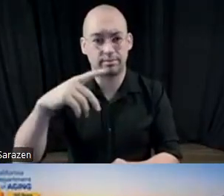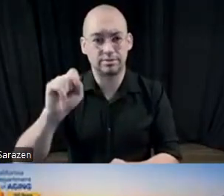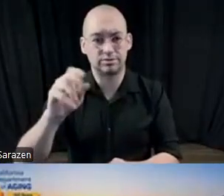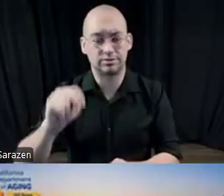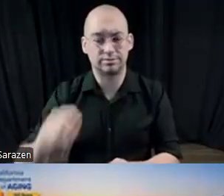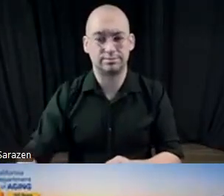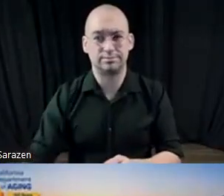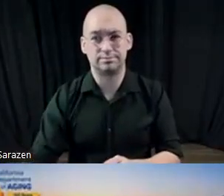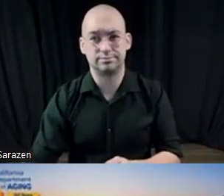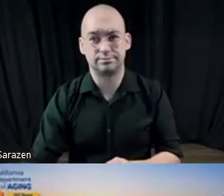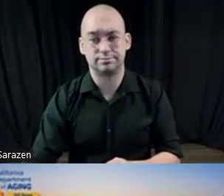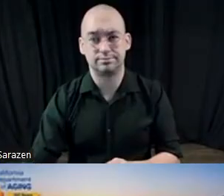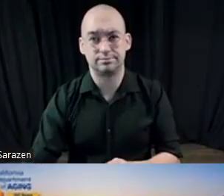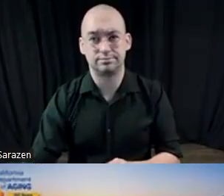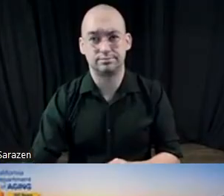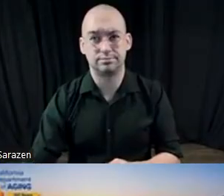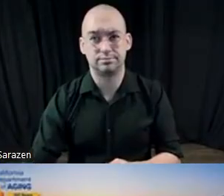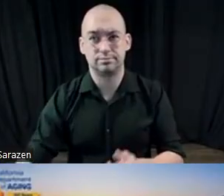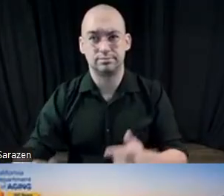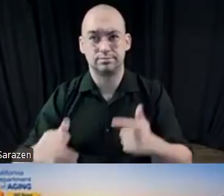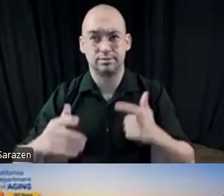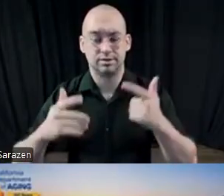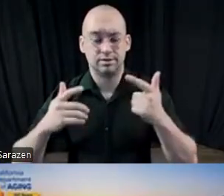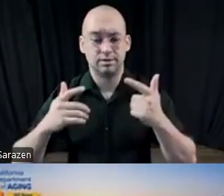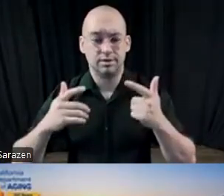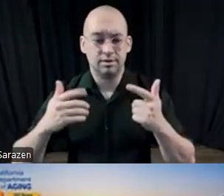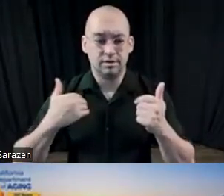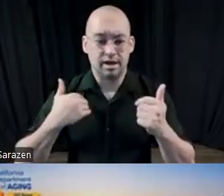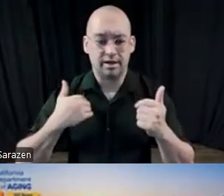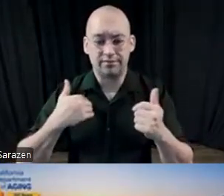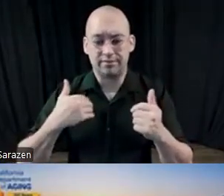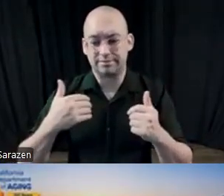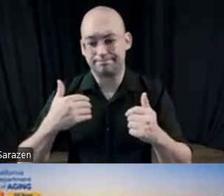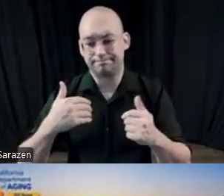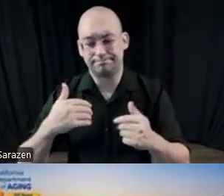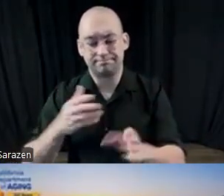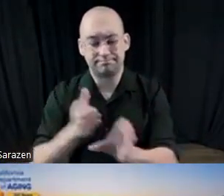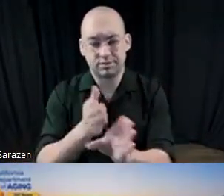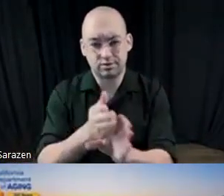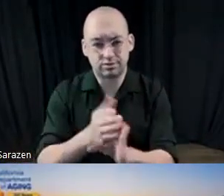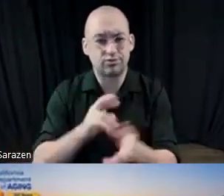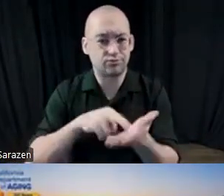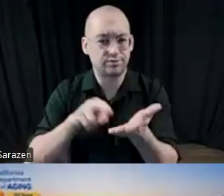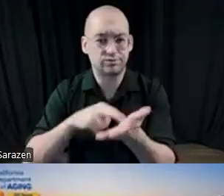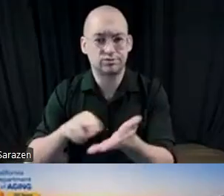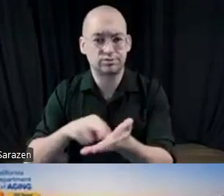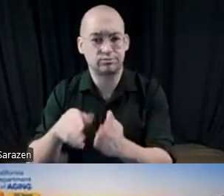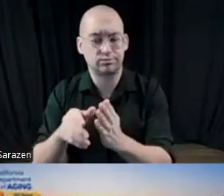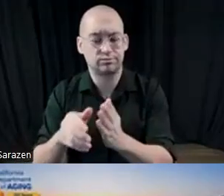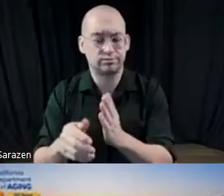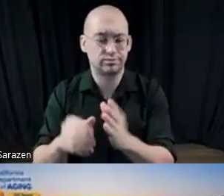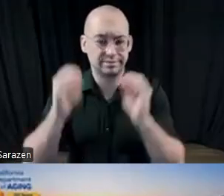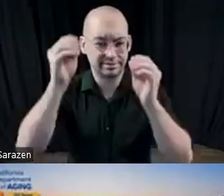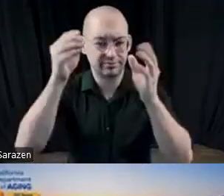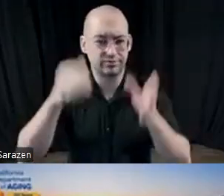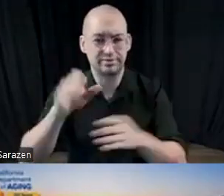Hi, good morning, everyone. Yeah, I'm Dolores Gallagher Thompson, and I'm a geropsychologist and a research professor at Stanford. So I